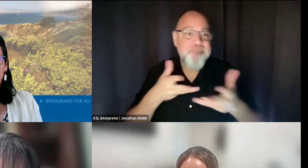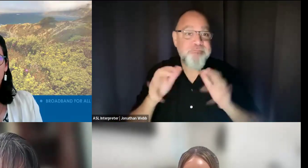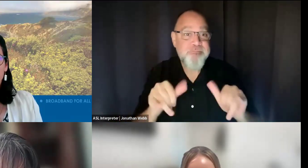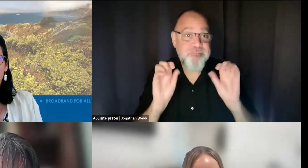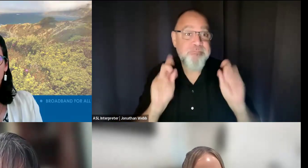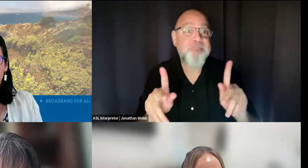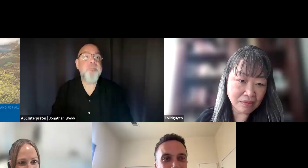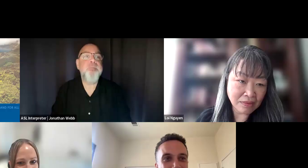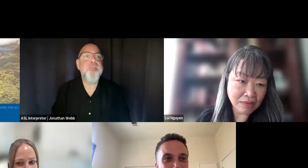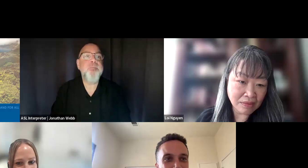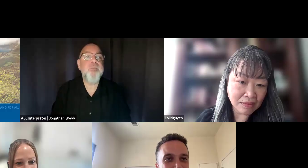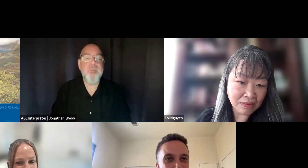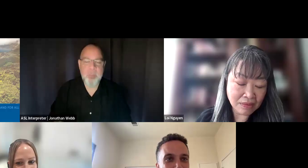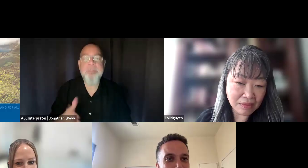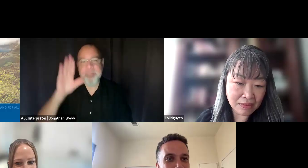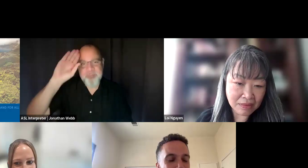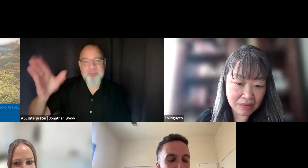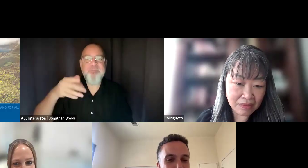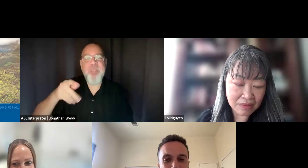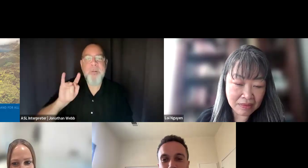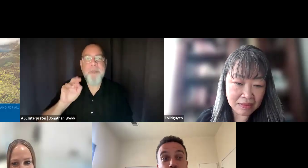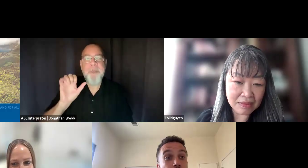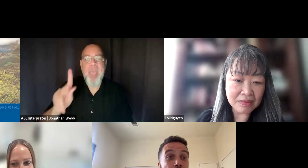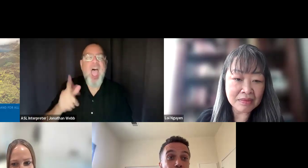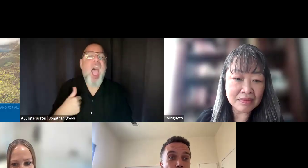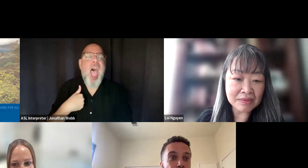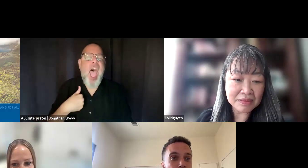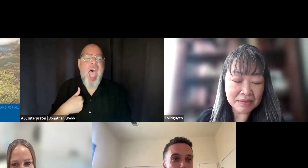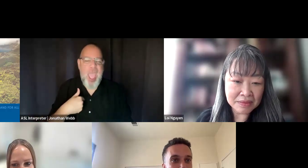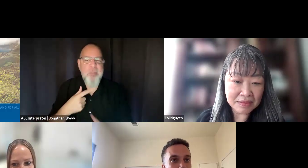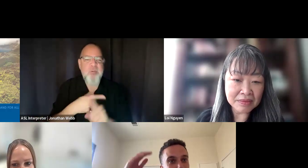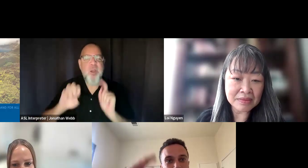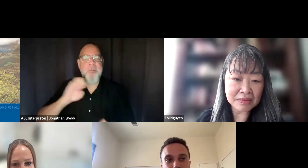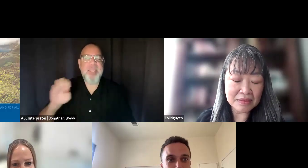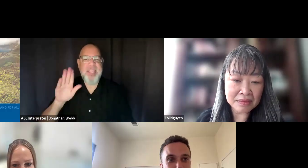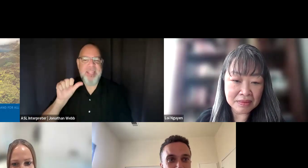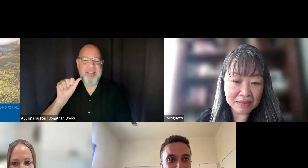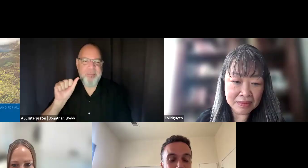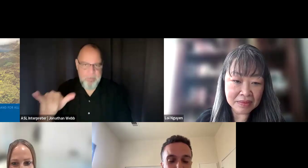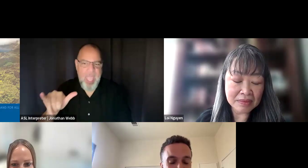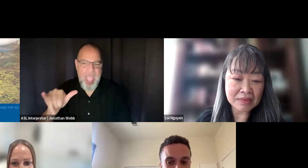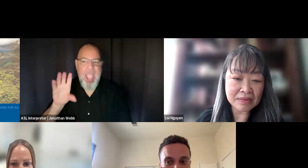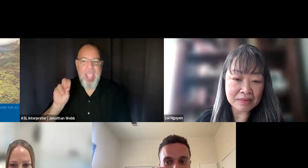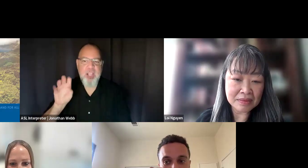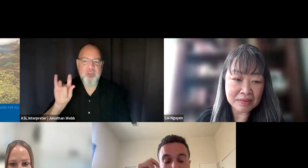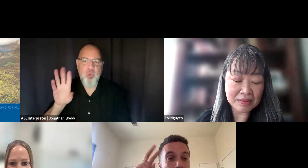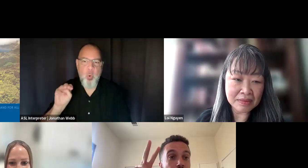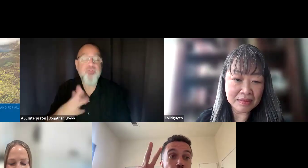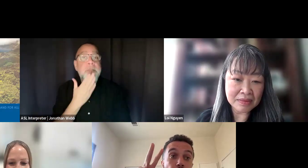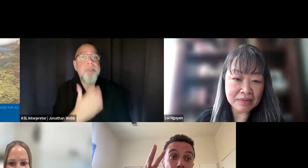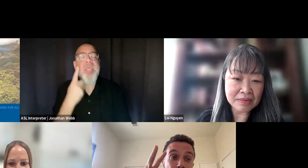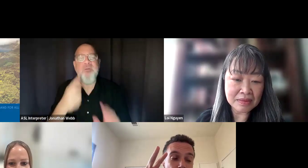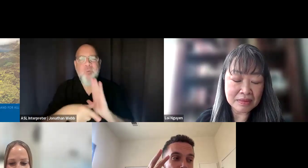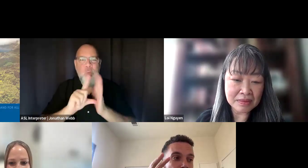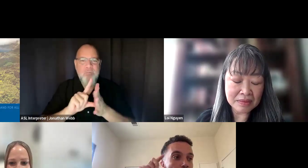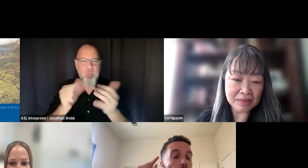Yeah, thank you so much, Patrick Messick from the East Bay Broadband Consortium. That was a super helpful overview of the customer-facing process. So thank you for going through that.